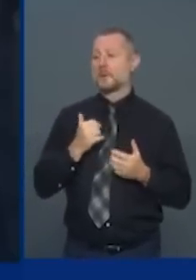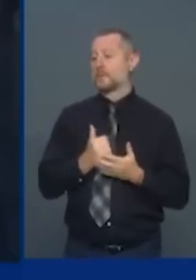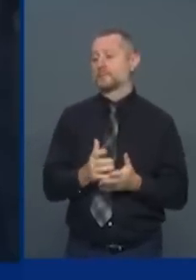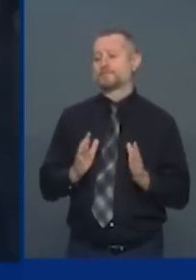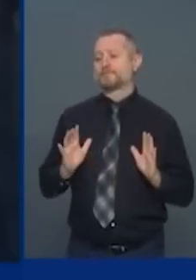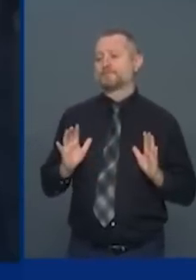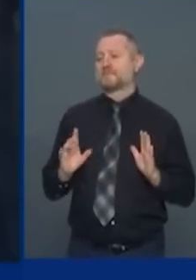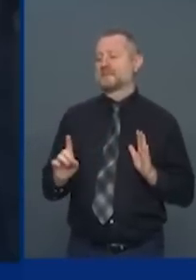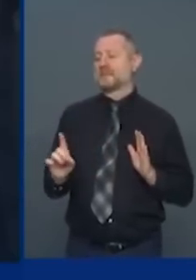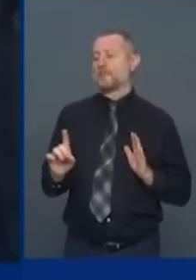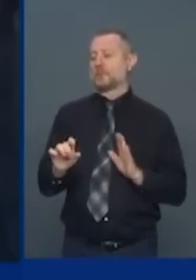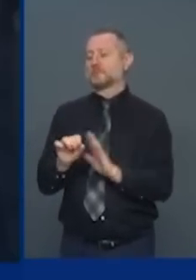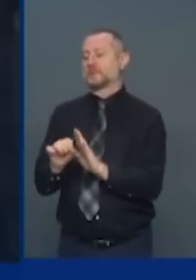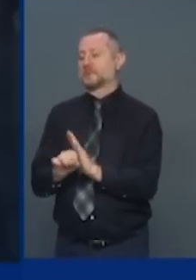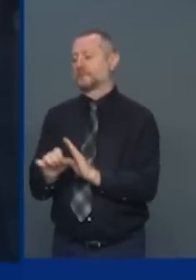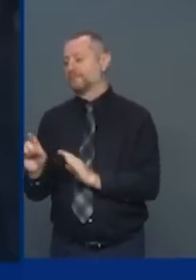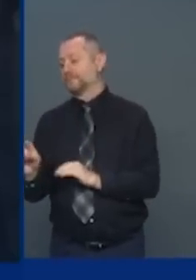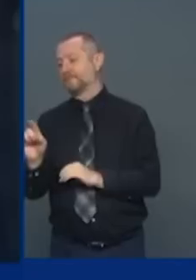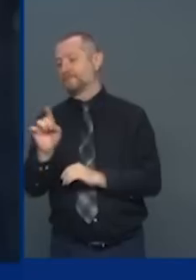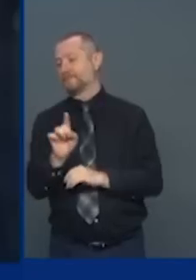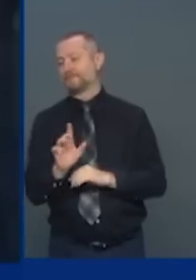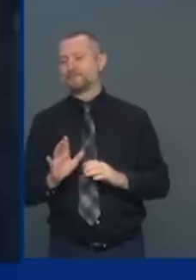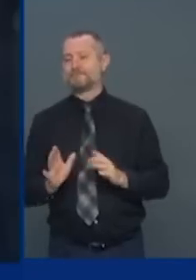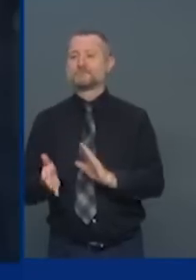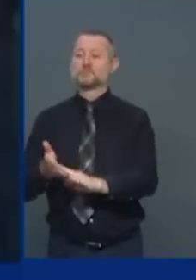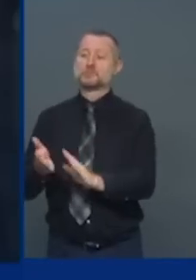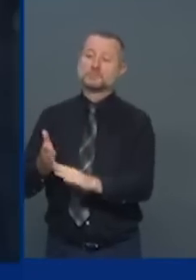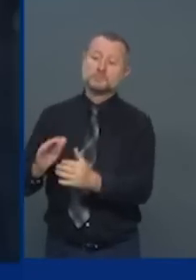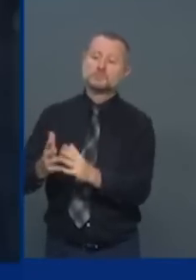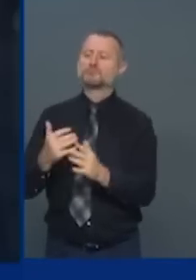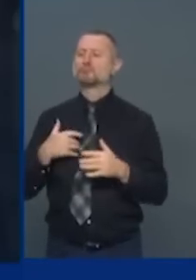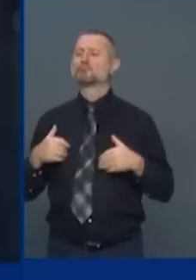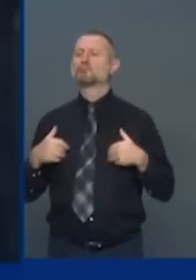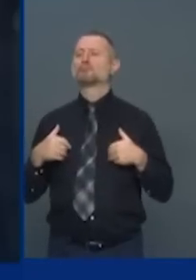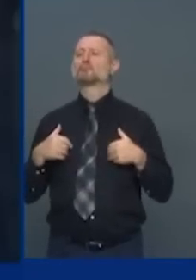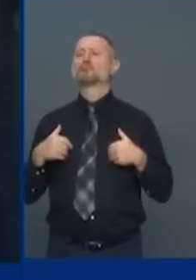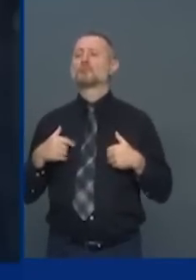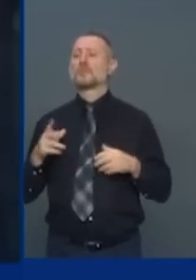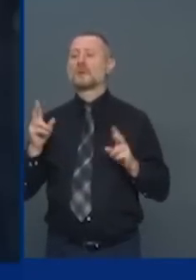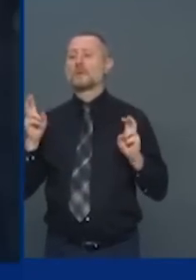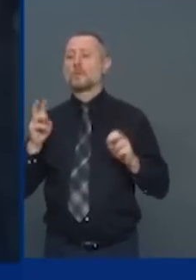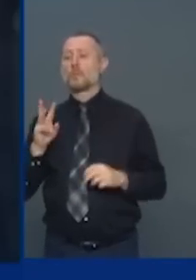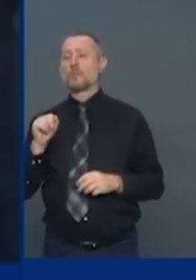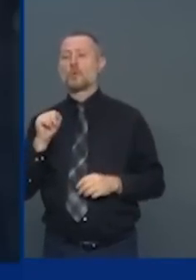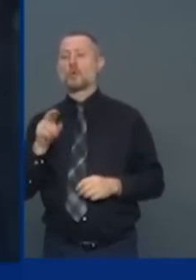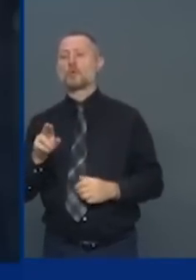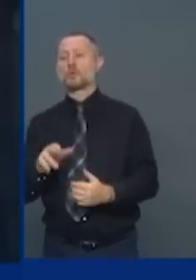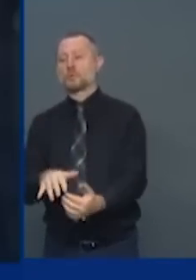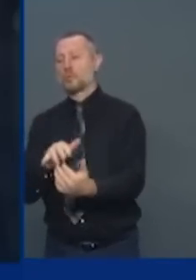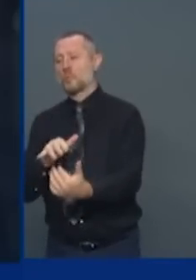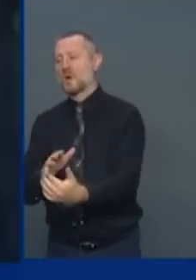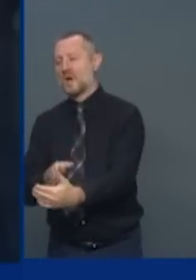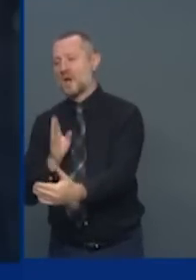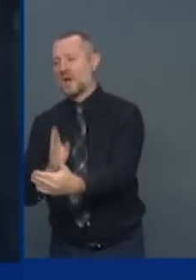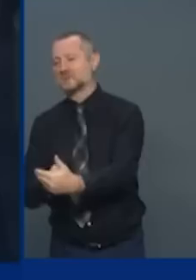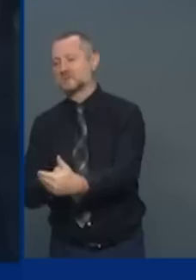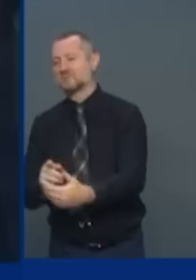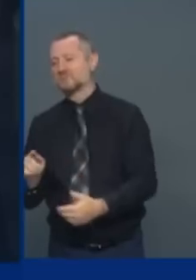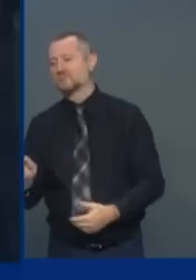want to help democratic cities, right? This is a war on cities. New York